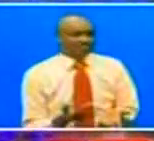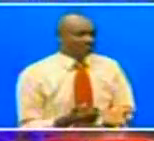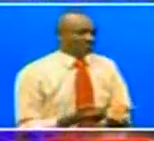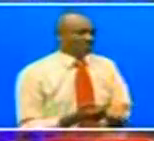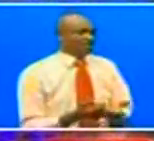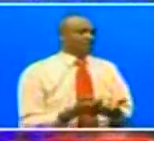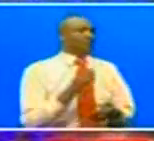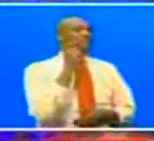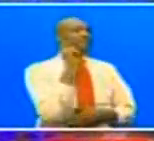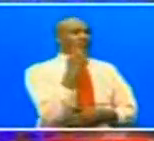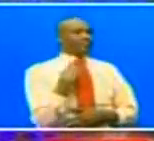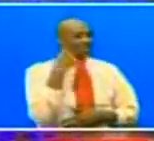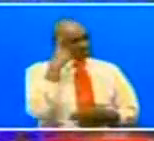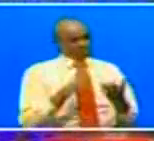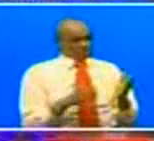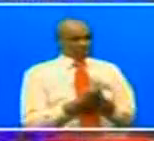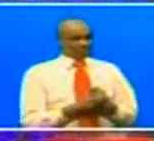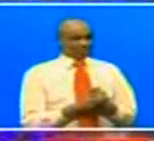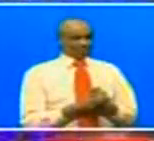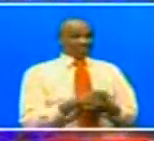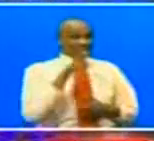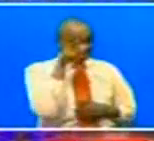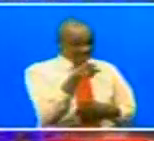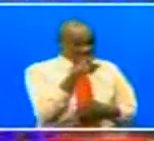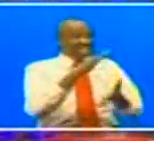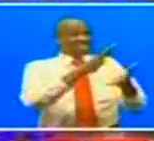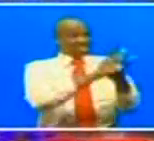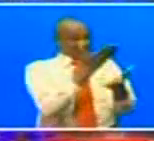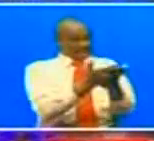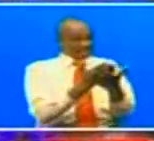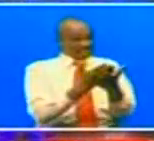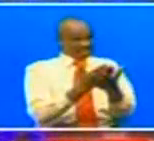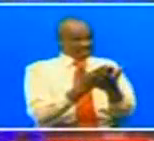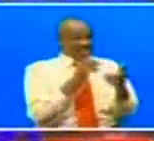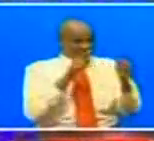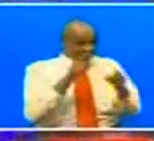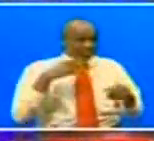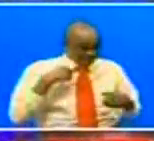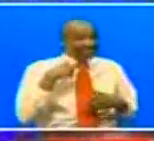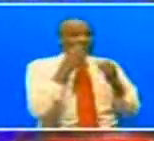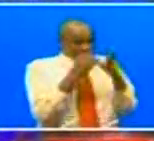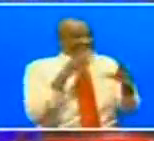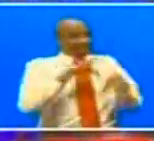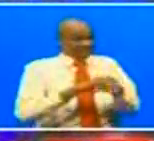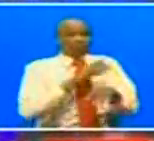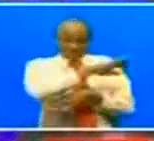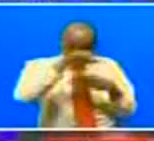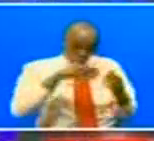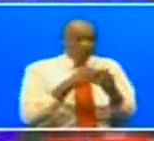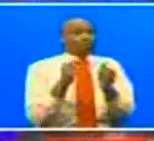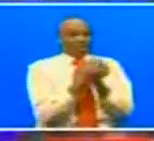think we need to be very clear. This is a shared threat, and therefore is a threat we have to respond to together.